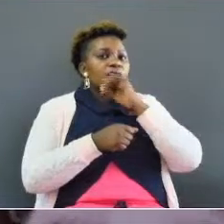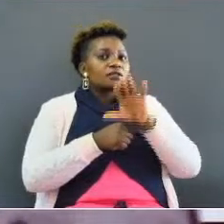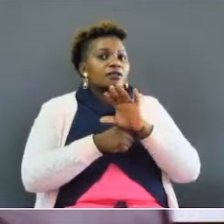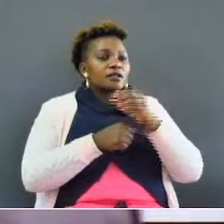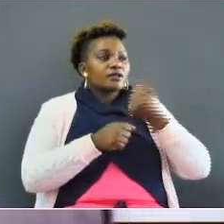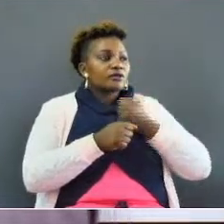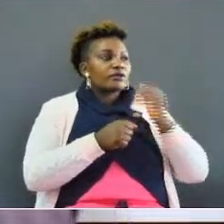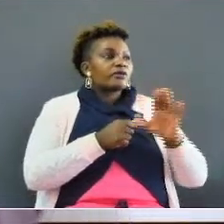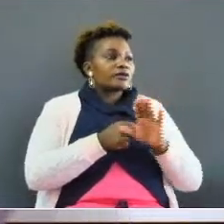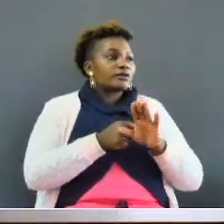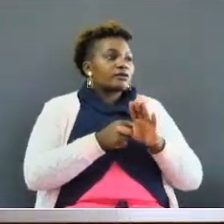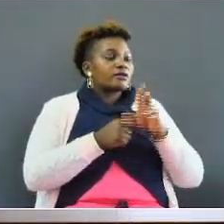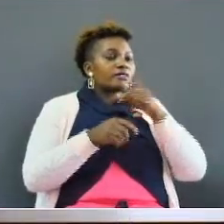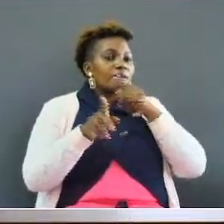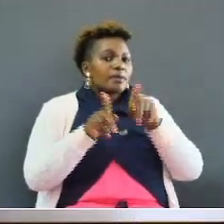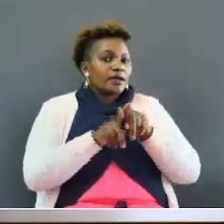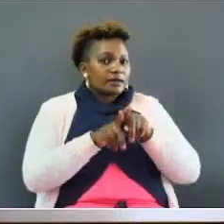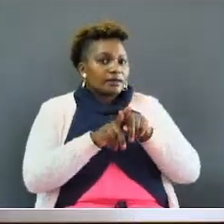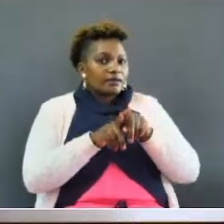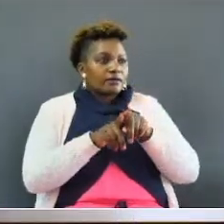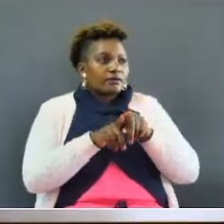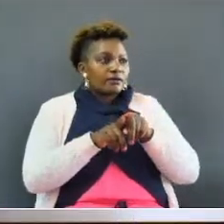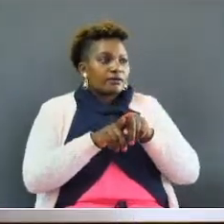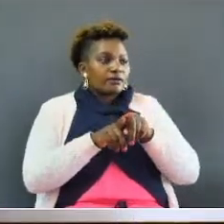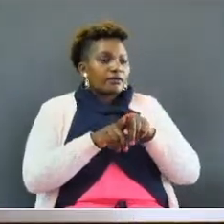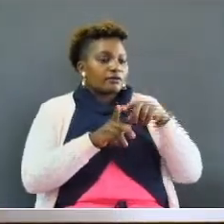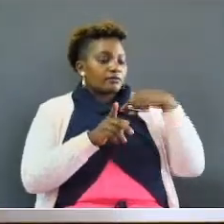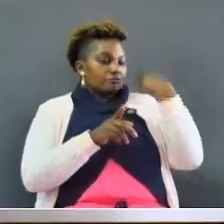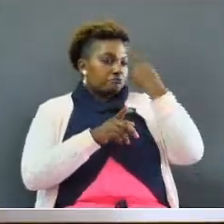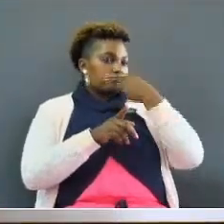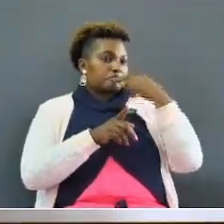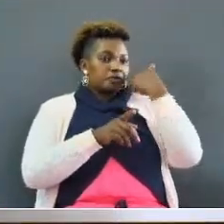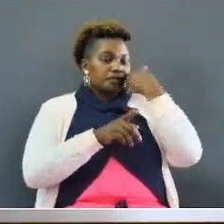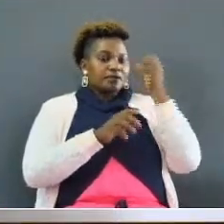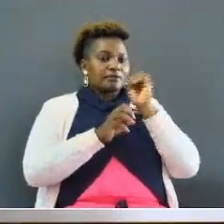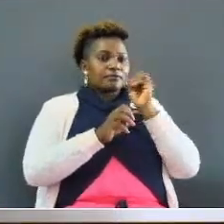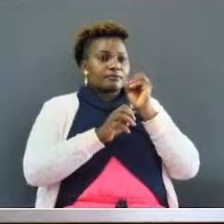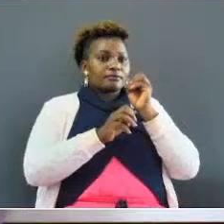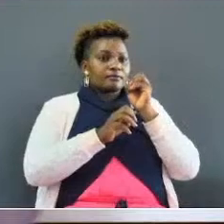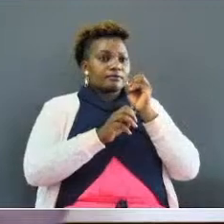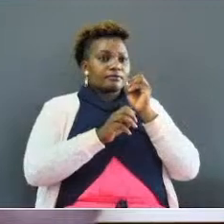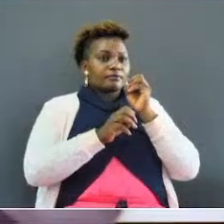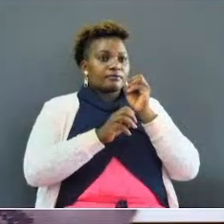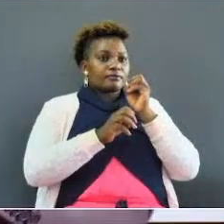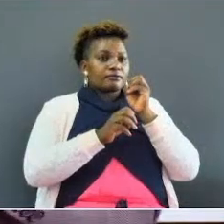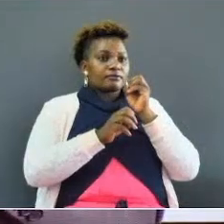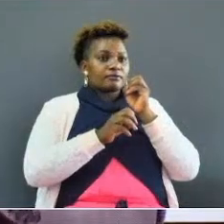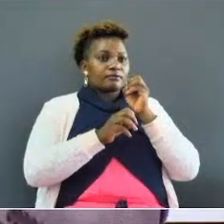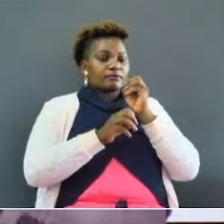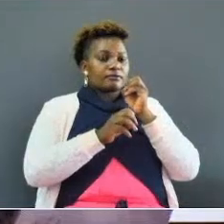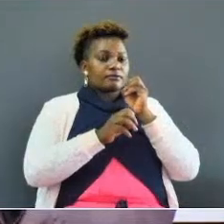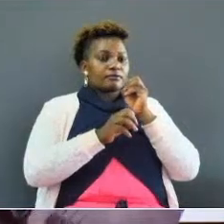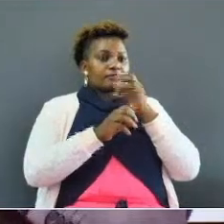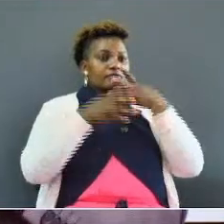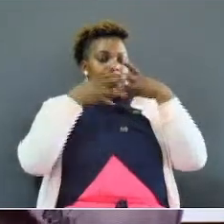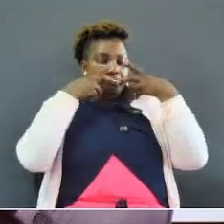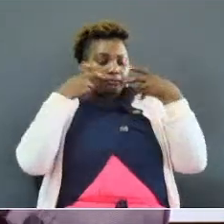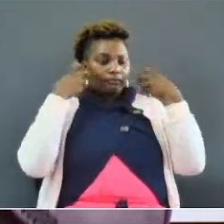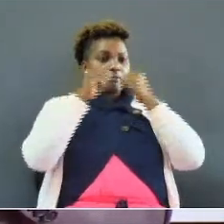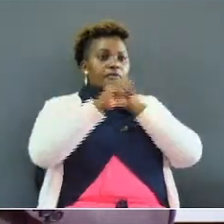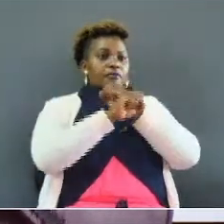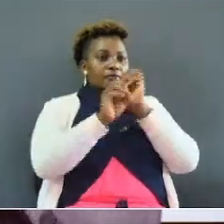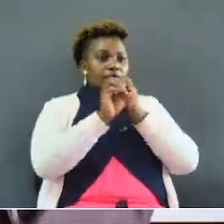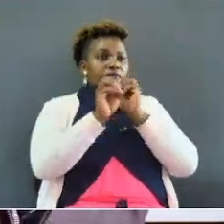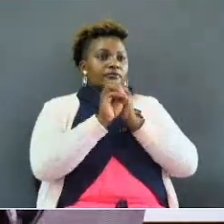your daughter, your brother. They don't look sick, and they don't, therefore, you don't need to, you remove your guard, you eat